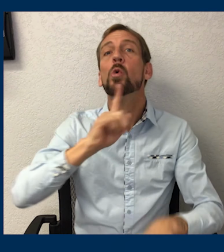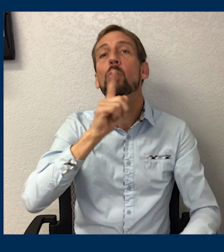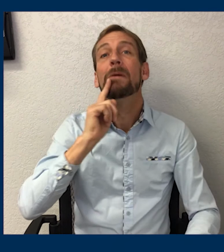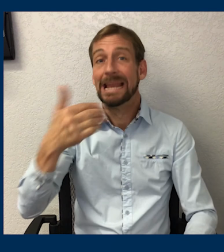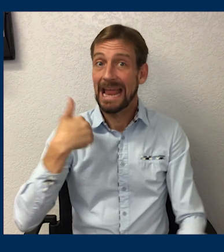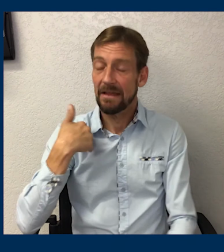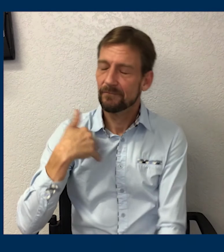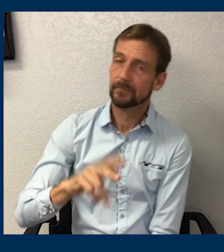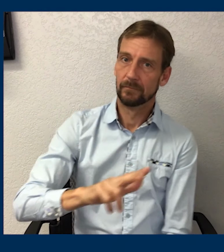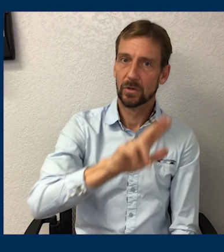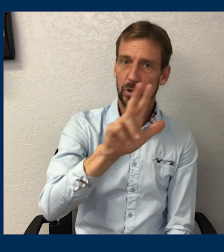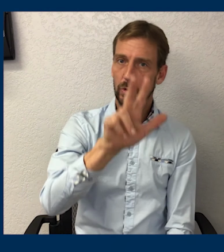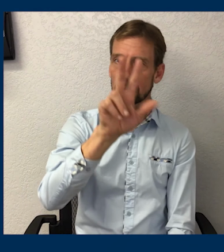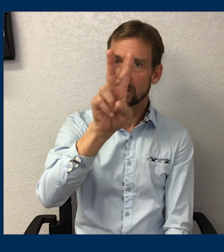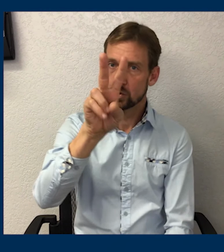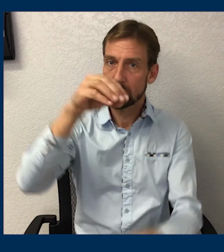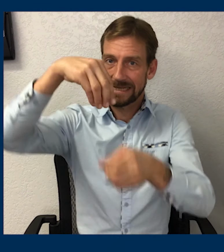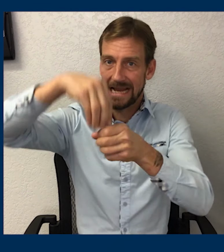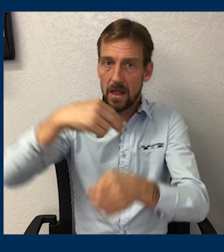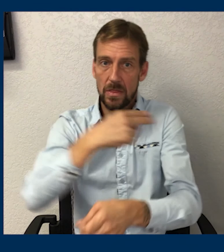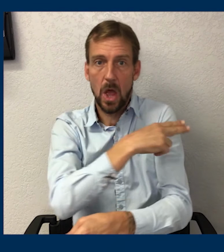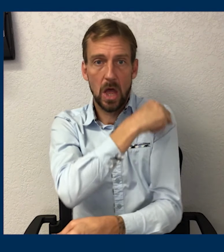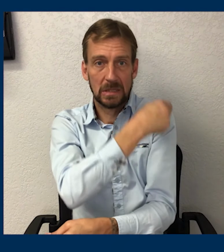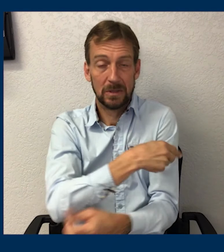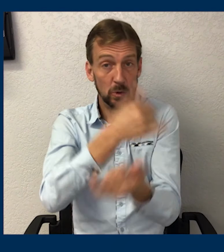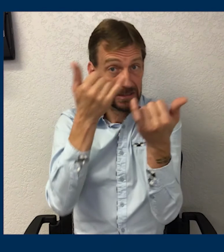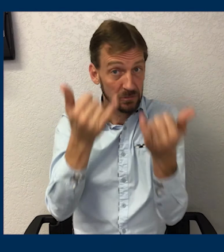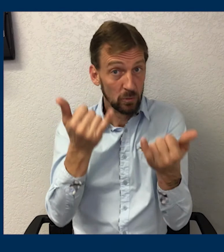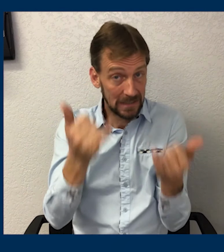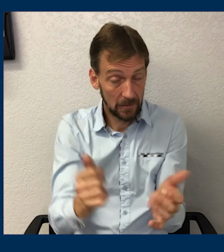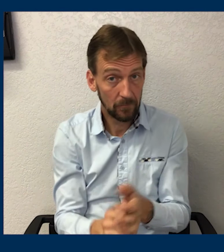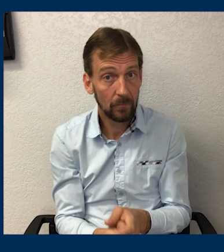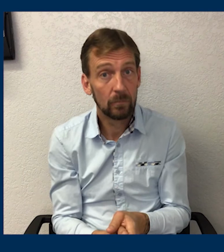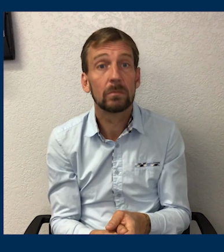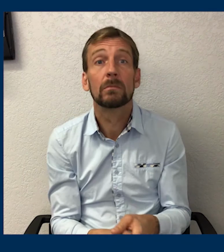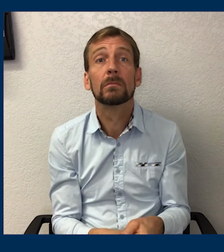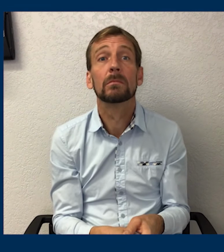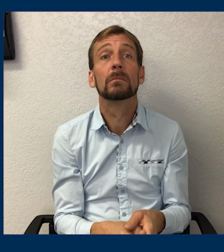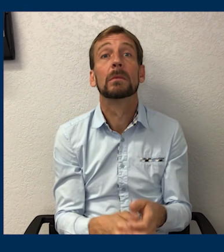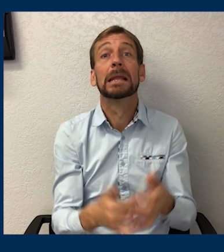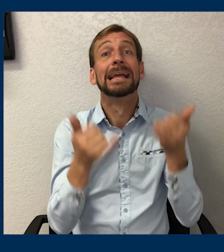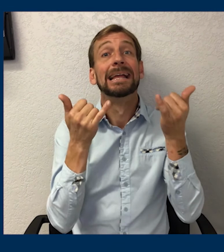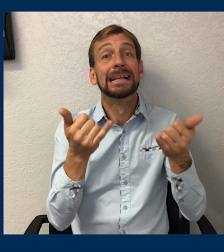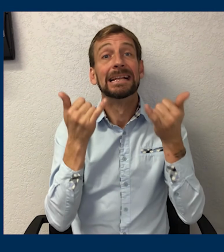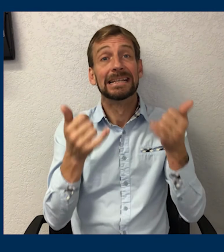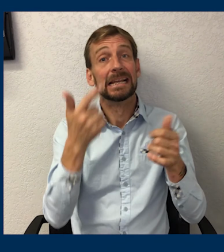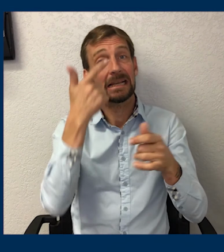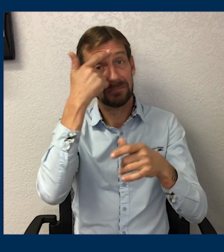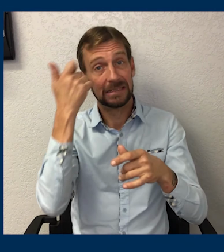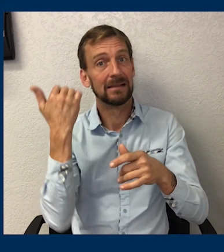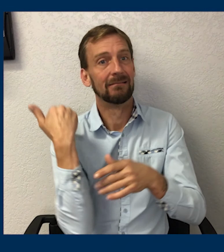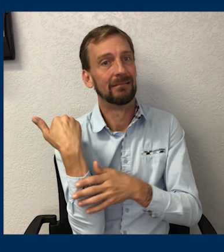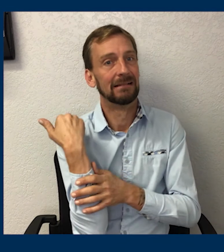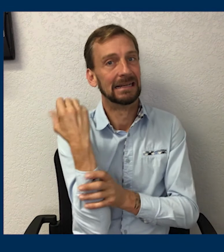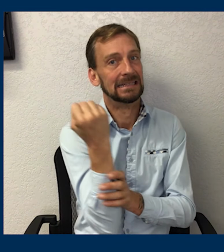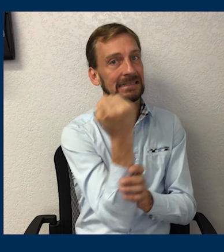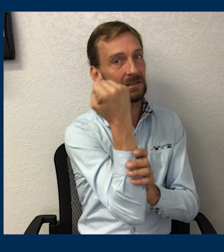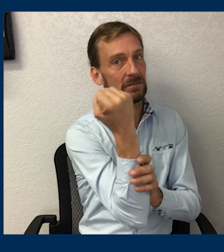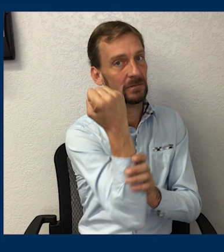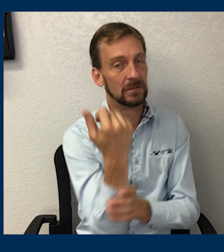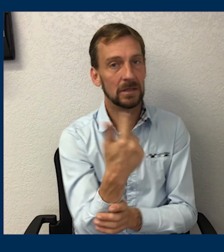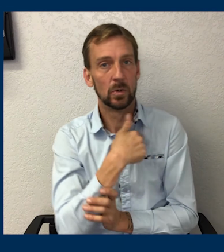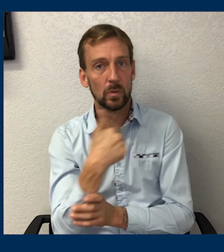positive cases today in the hospital. Contrast that with just this most recent Saturday. Last Saturday, we only